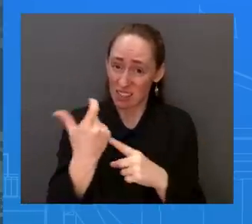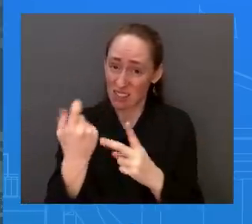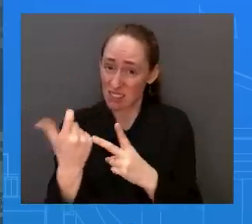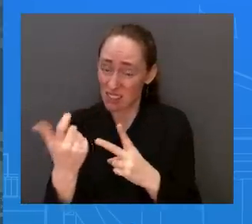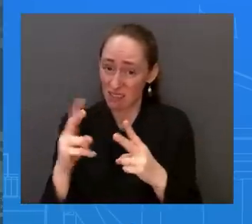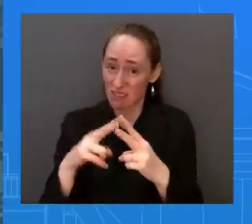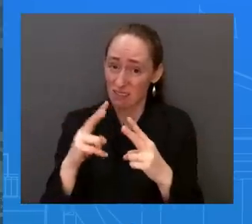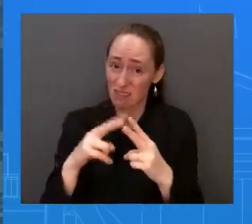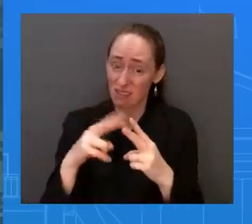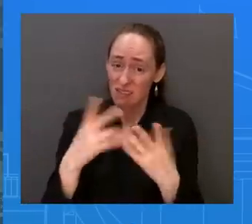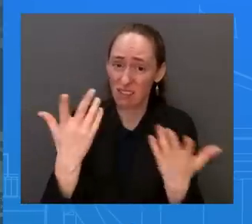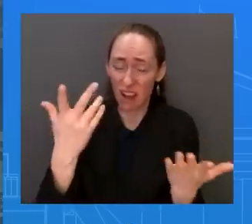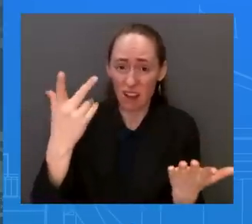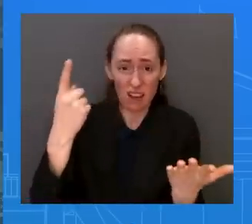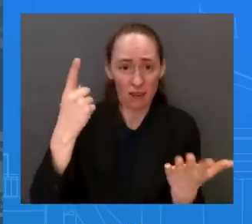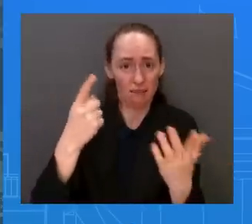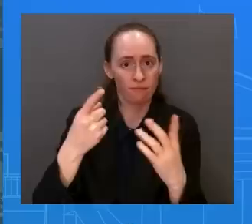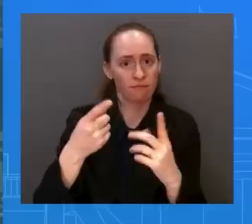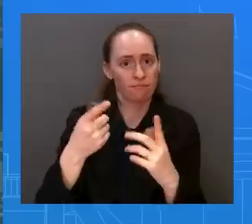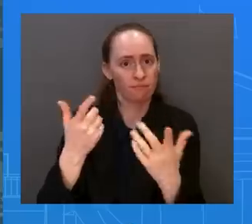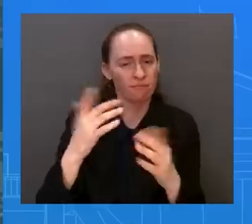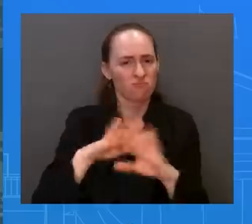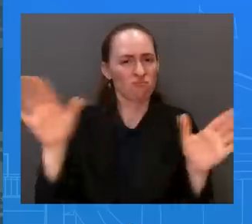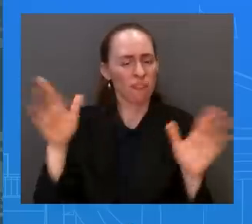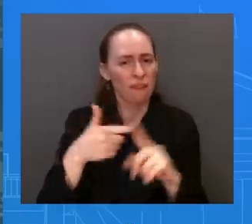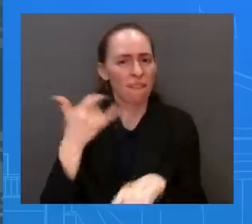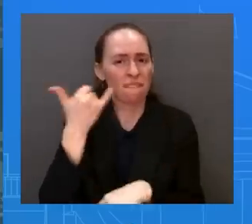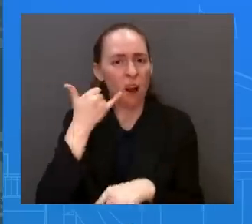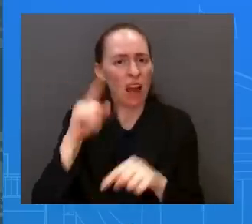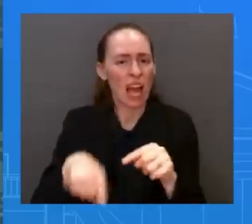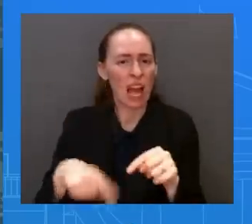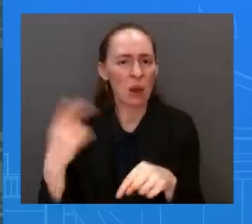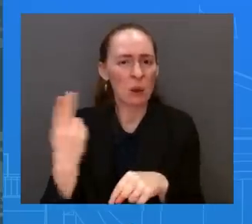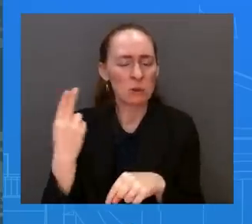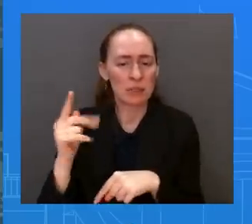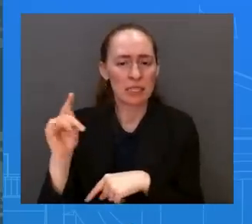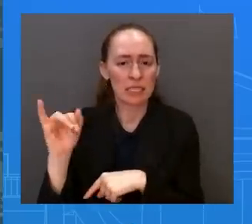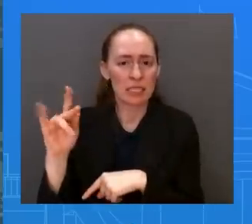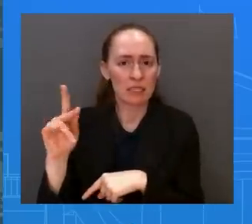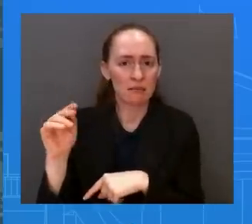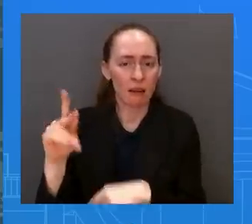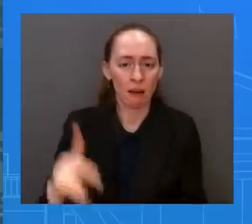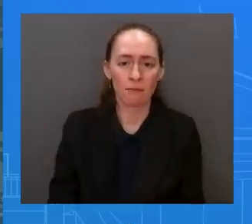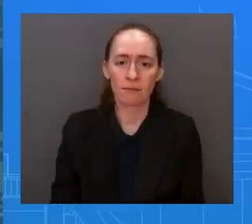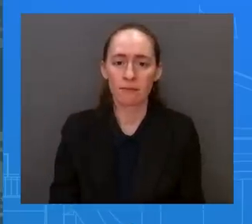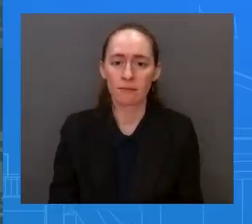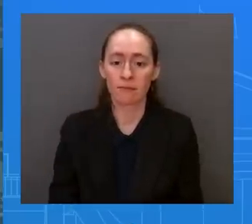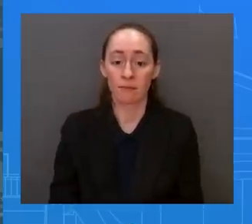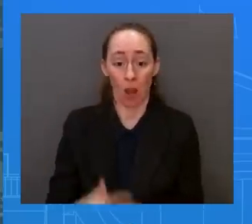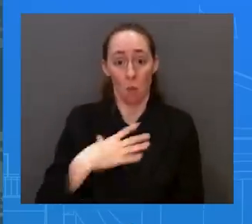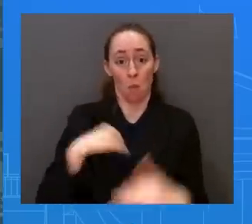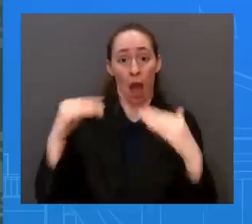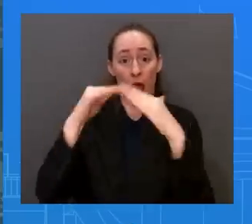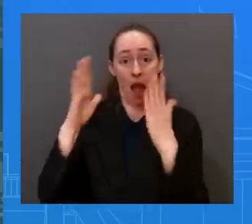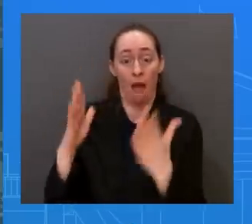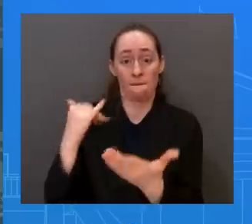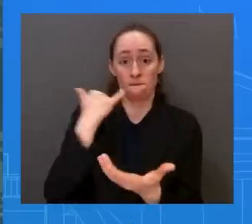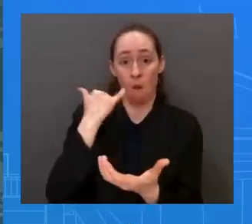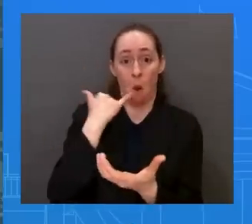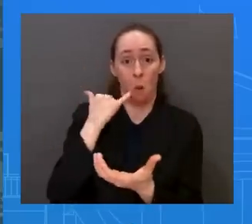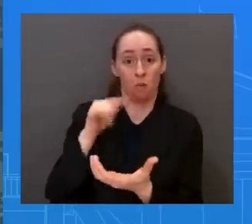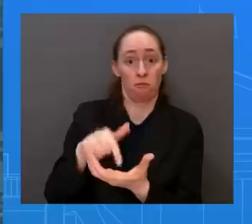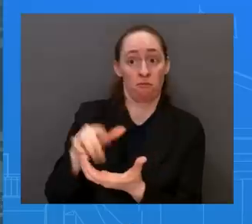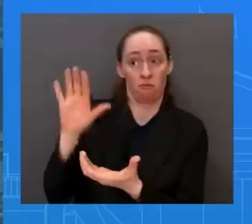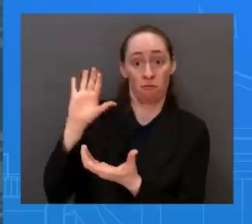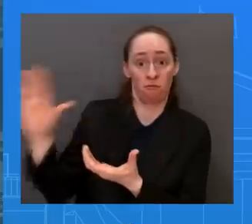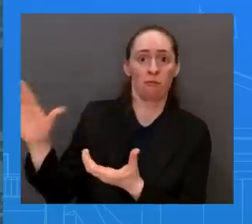has never allowed TikTok on the White House devices. Other federal agencies have similar restriction. We have been clear about